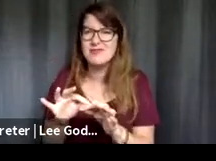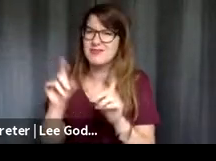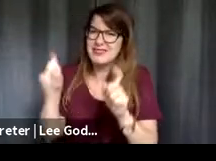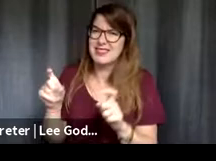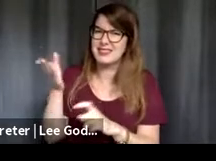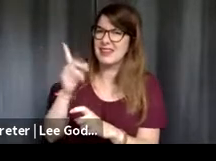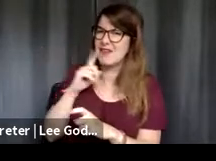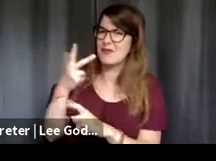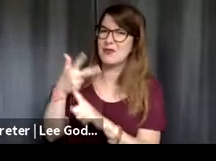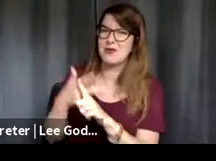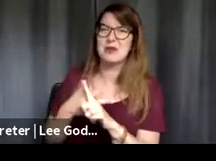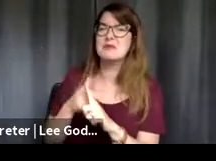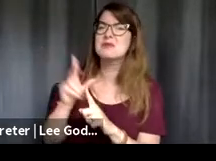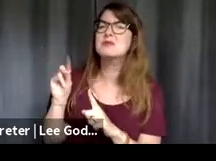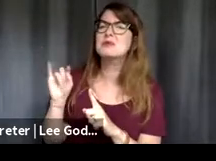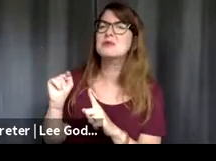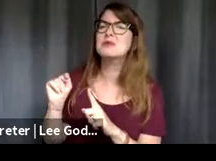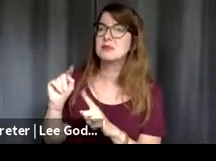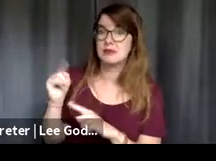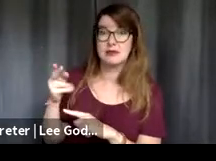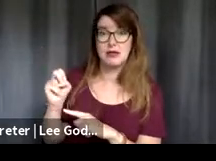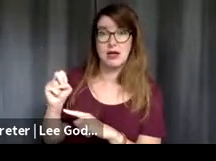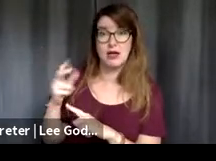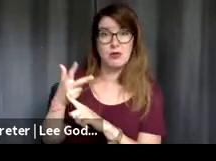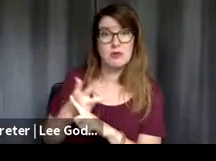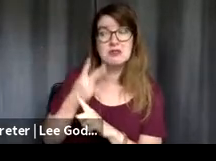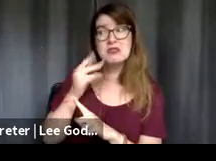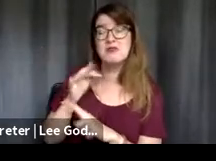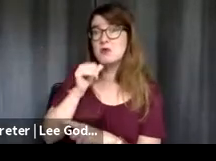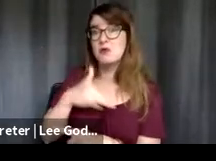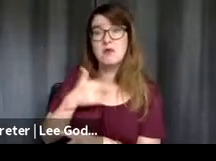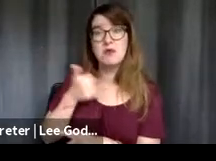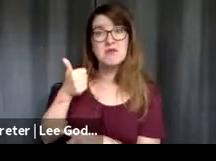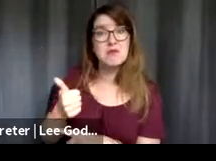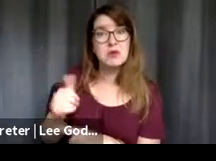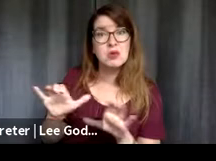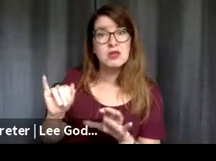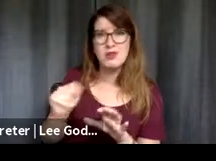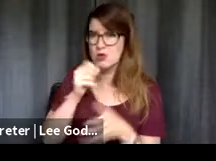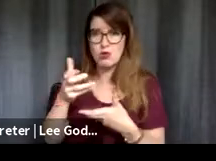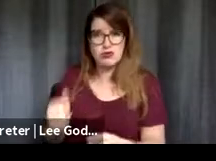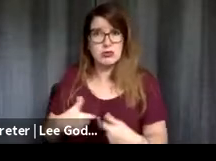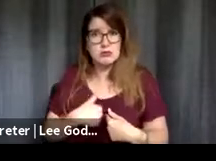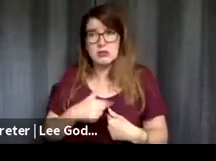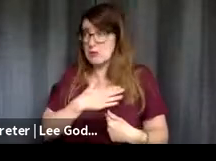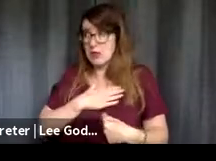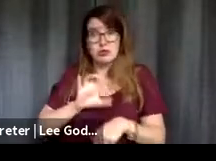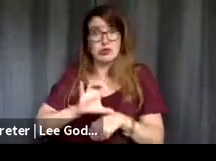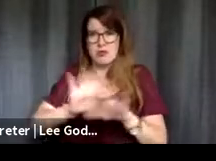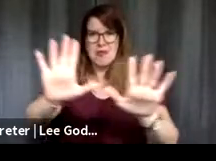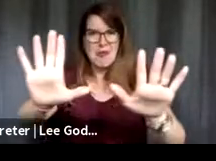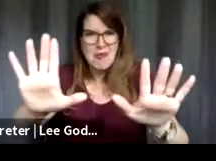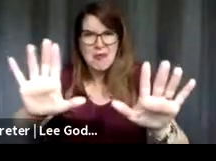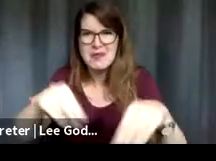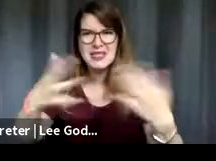for 3 months. Do it. Tithe 10% and see if you're not glad you did. And if you don't trust our church, find another church. Give it all